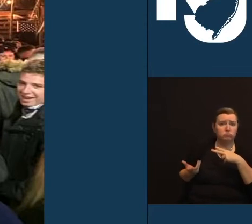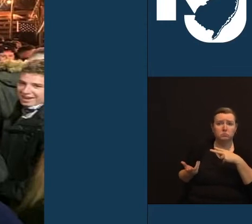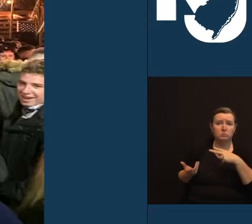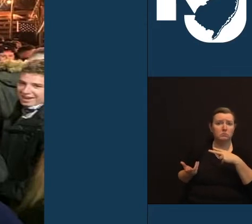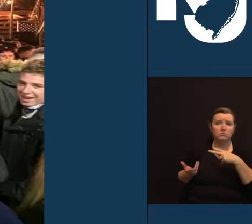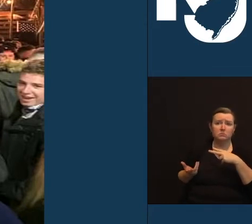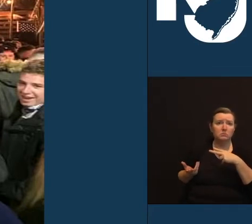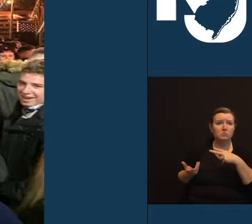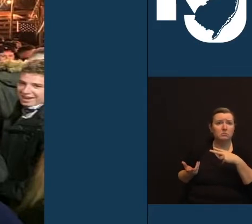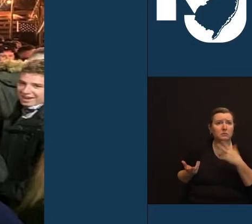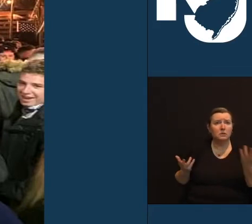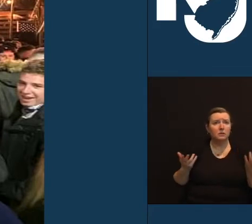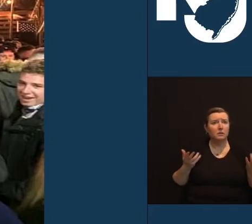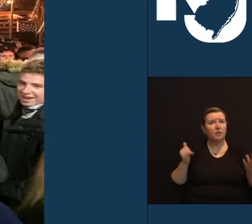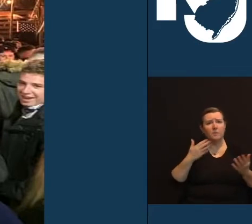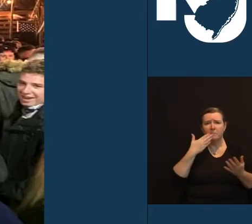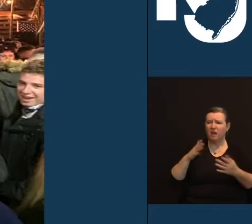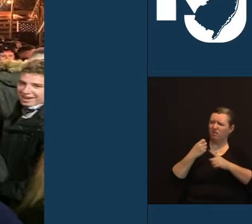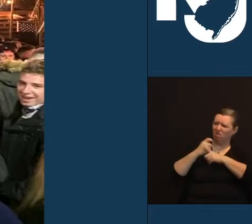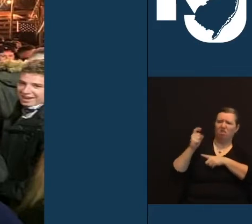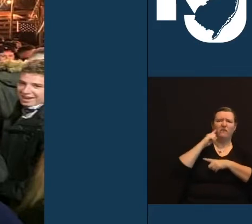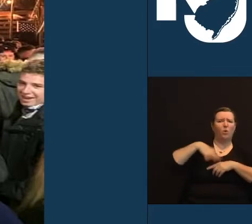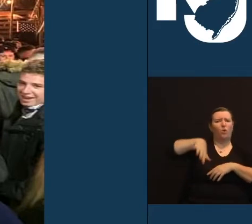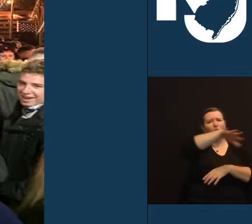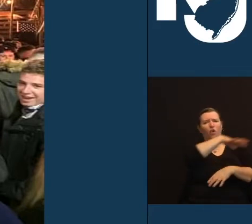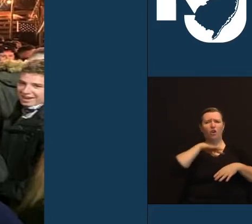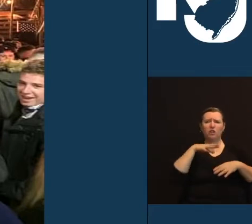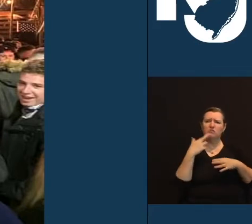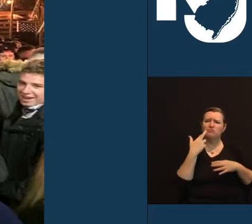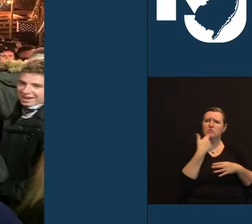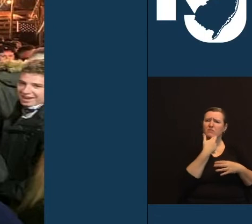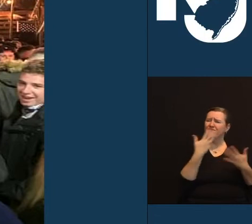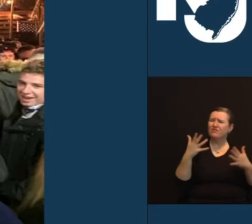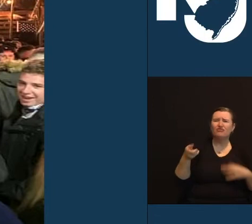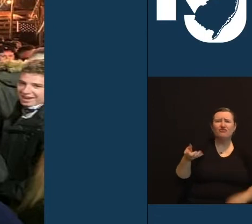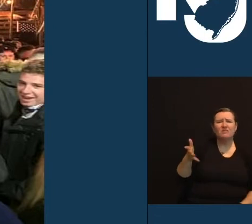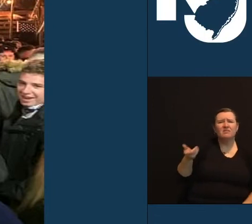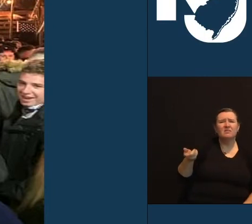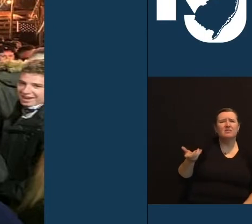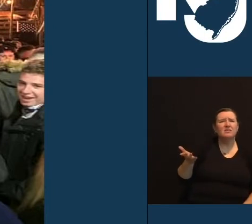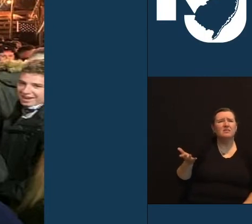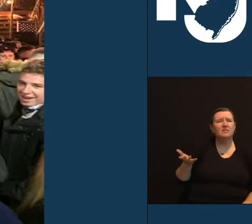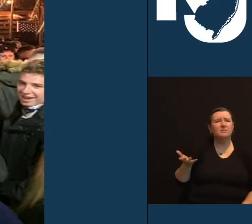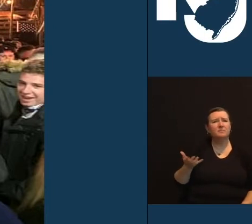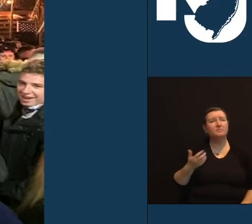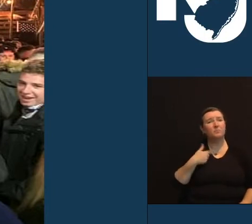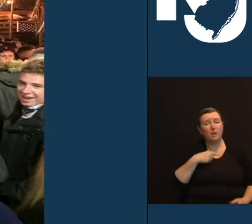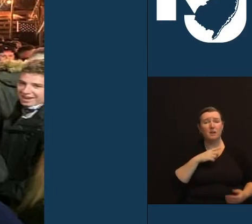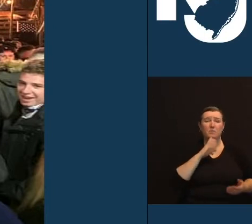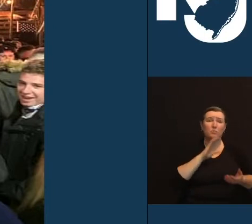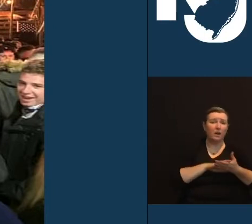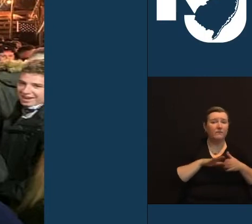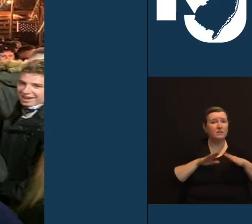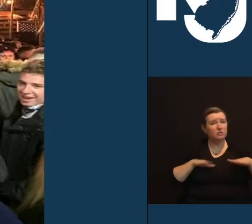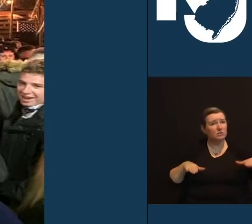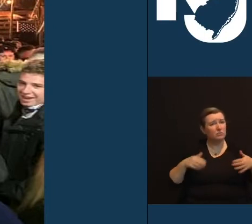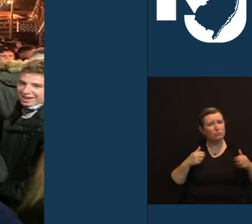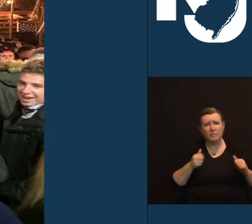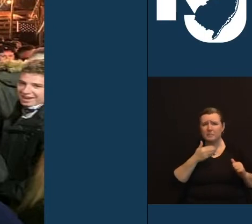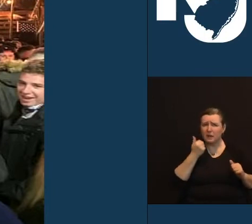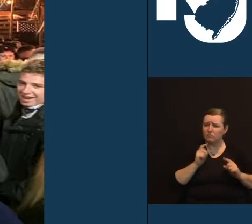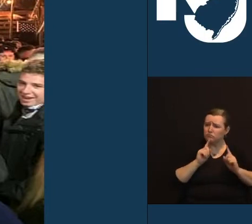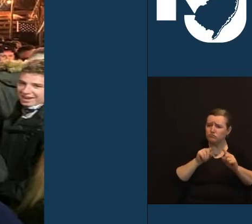eye. I'll speak for Tammy, myself, our kids. We make a point to go out and visit restaurants as often as we can to